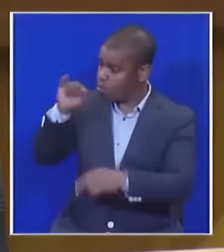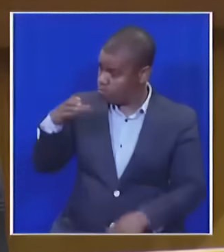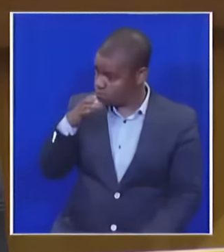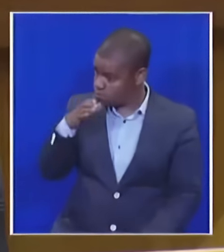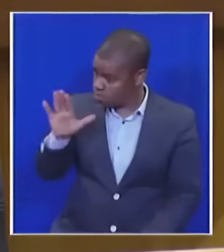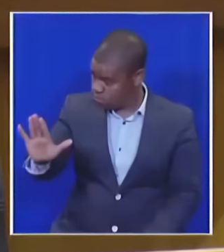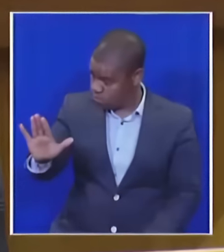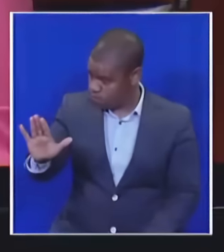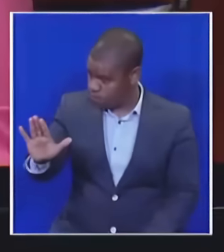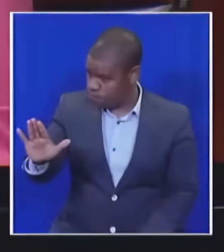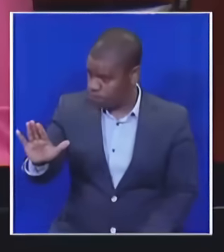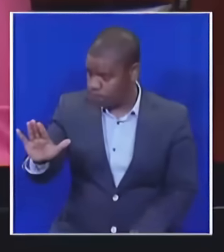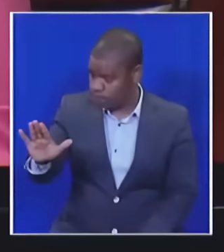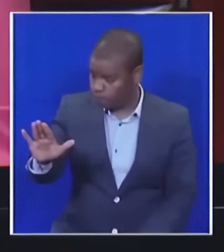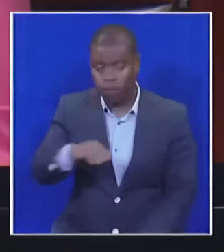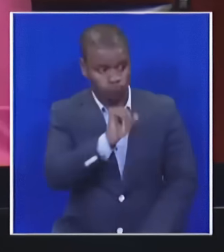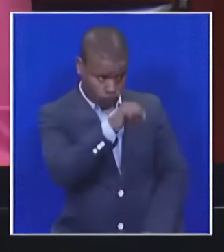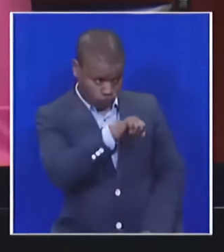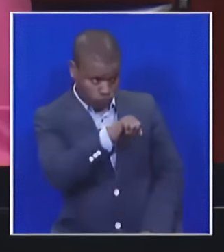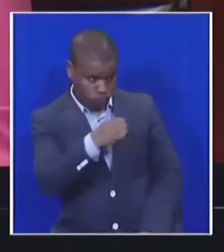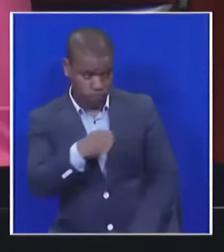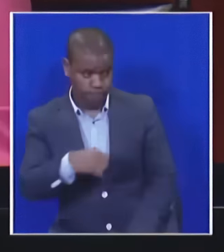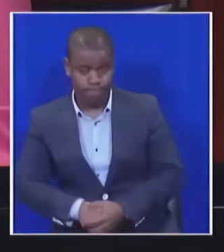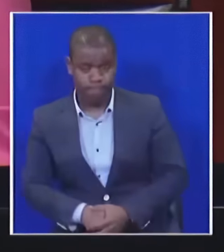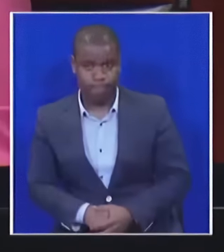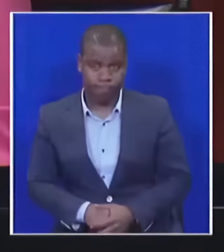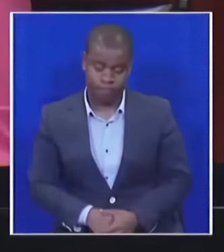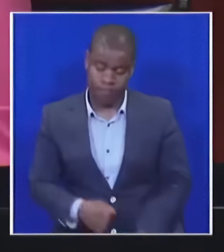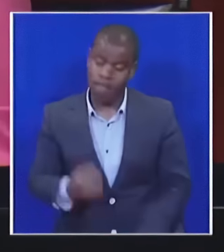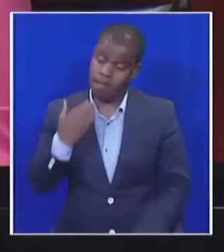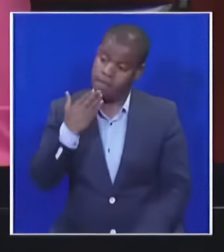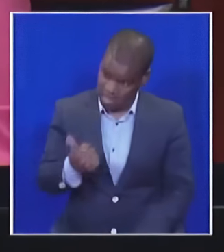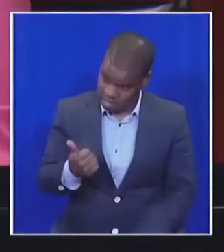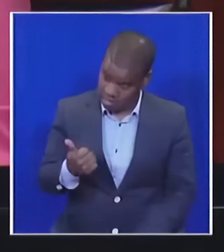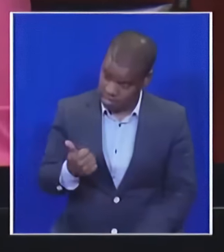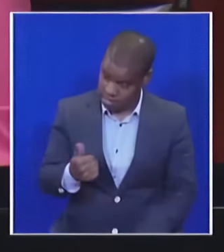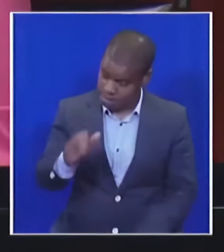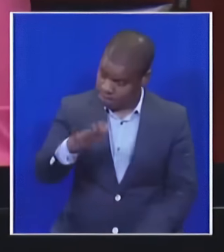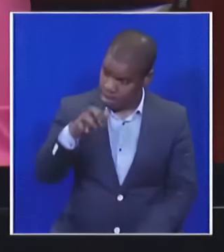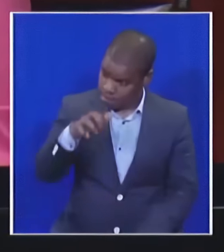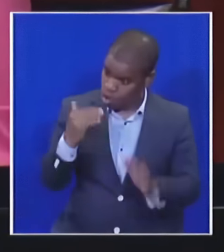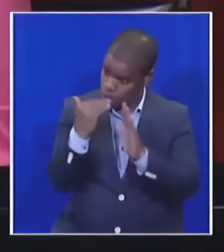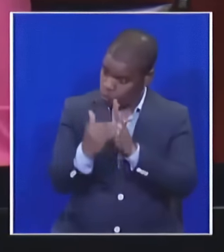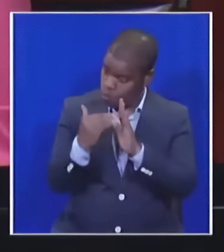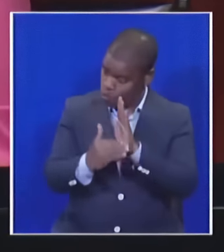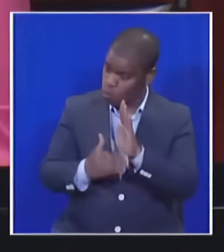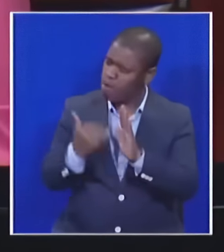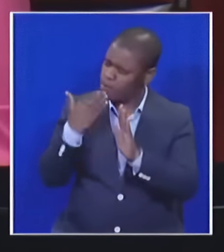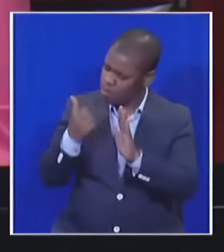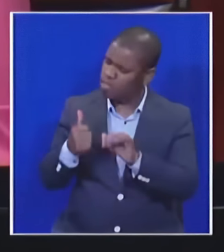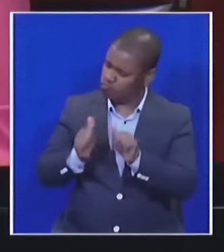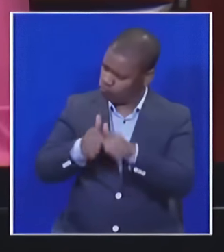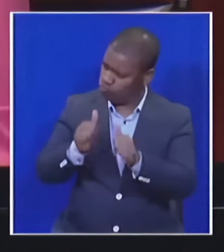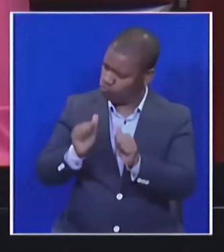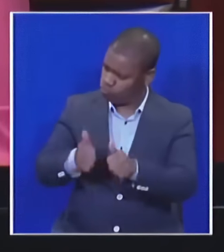yes. Could we please stick to the rules of the House so that we can maintain?